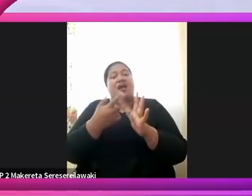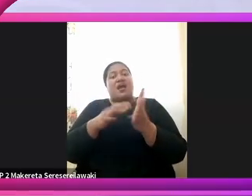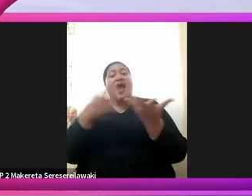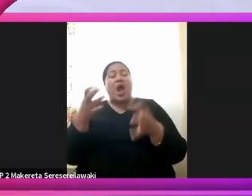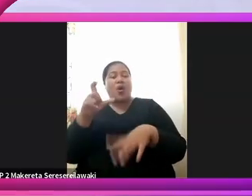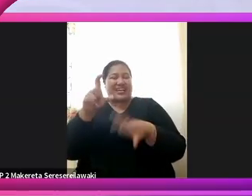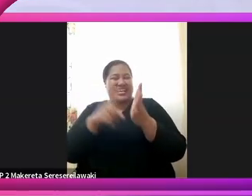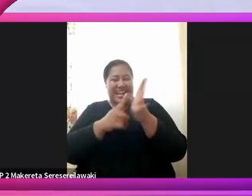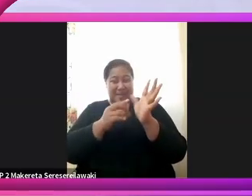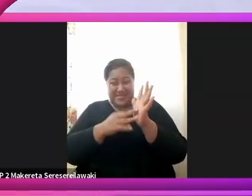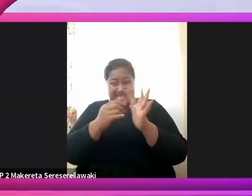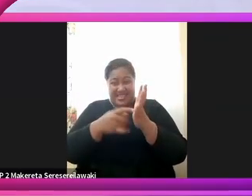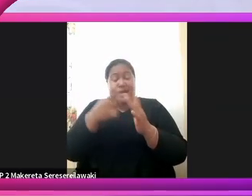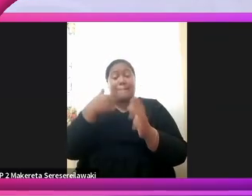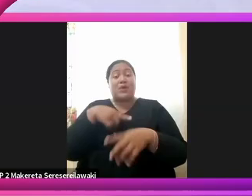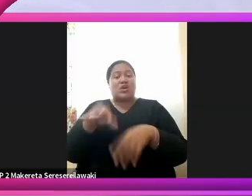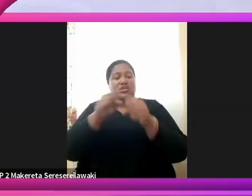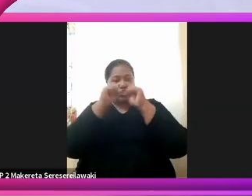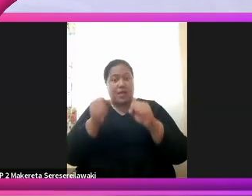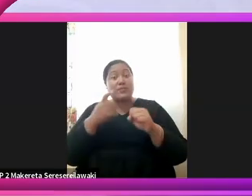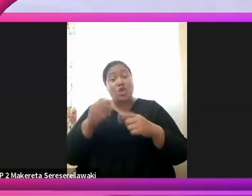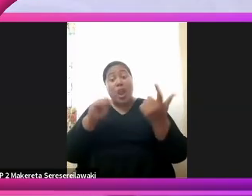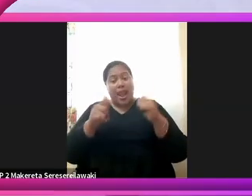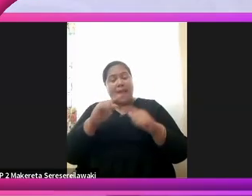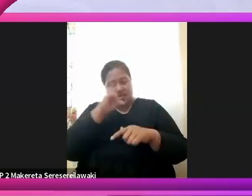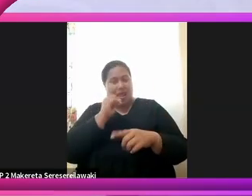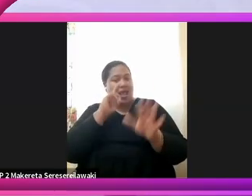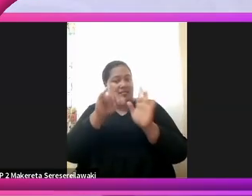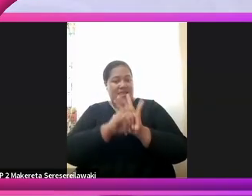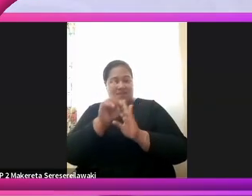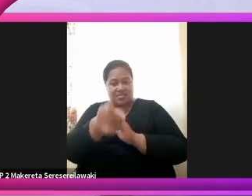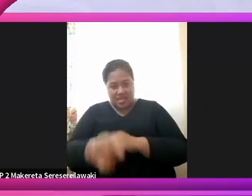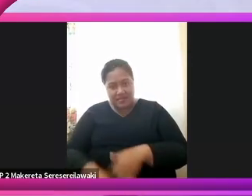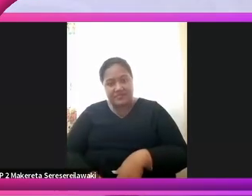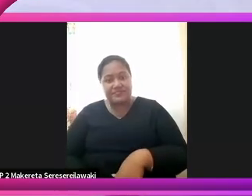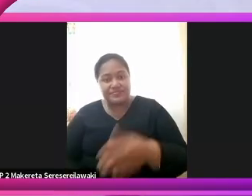Yeah. So only the lab they're able to do that. Yeah. Next slide, please.